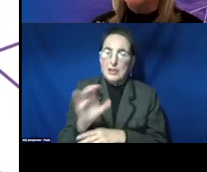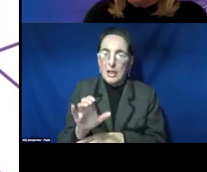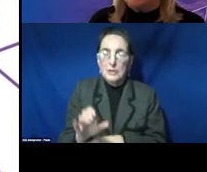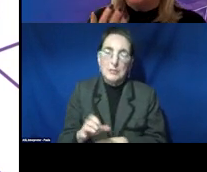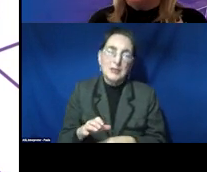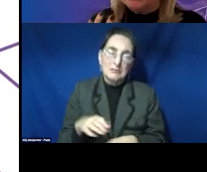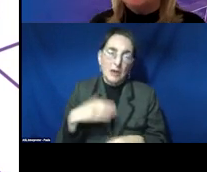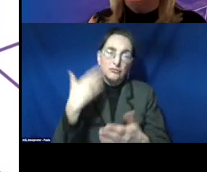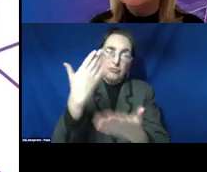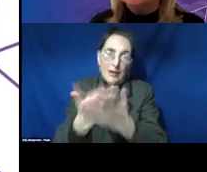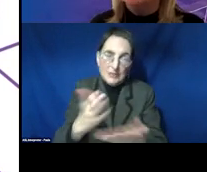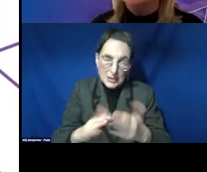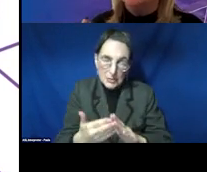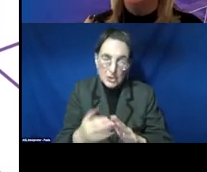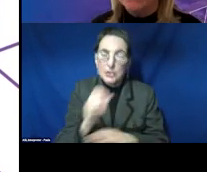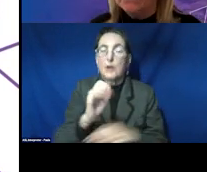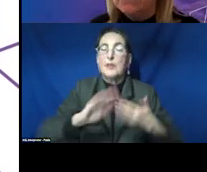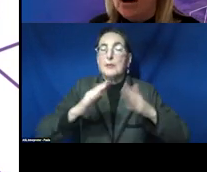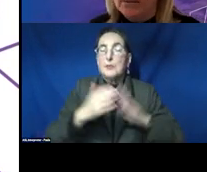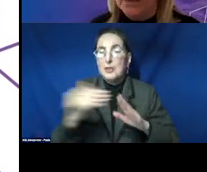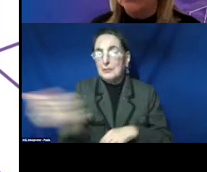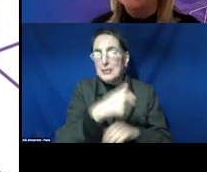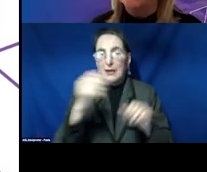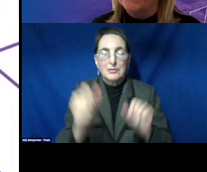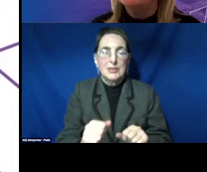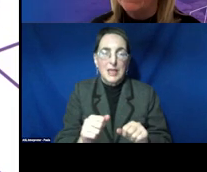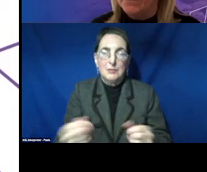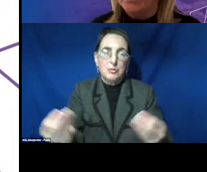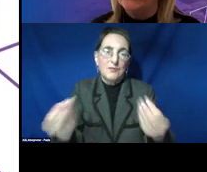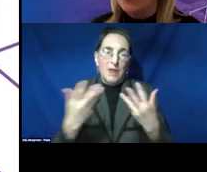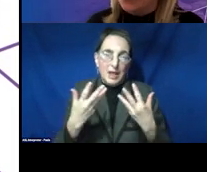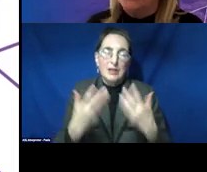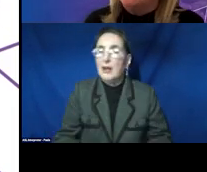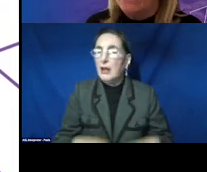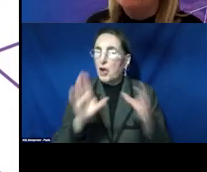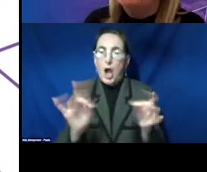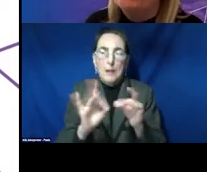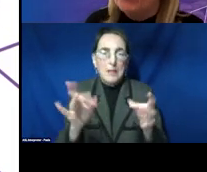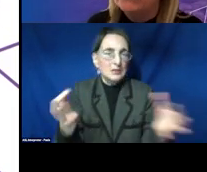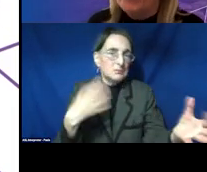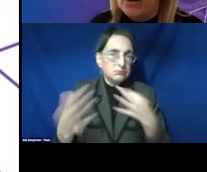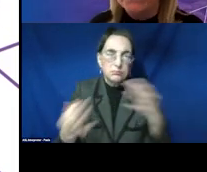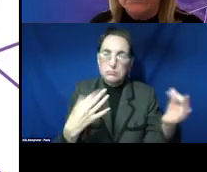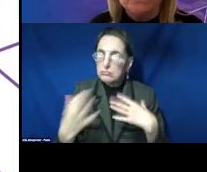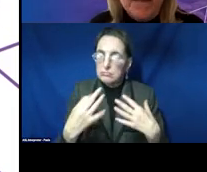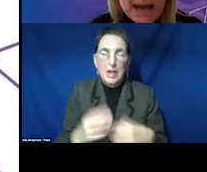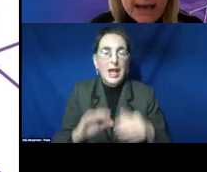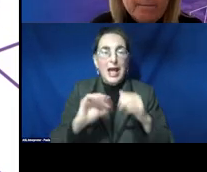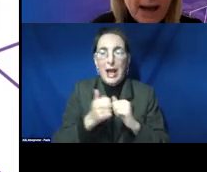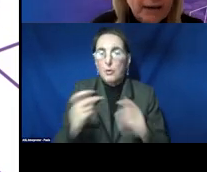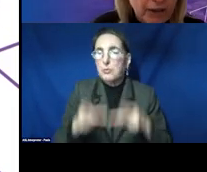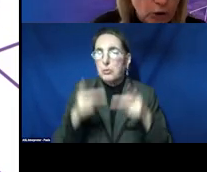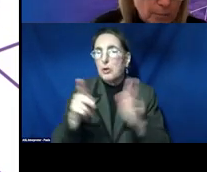street so that the community can provide any comments that they may have on how a proposed policy